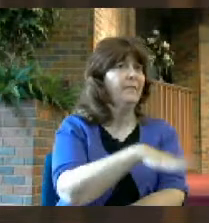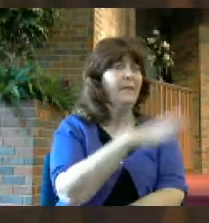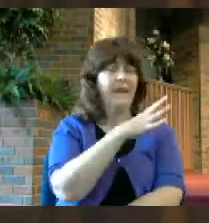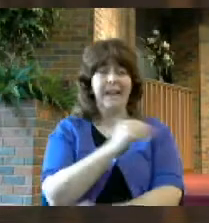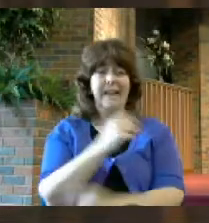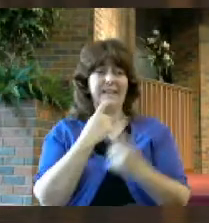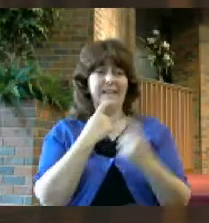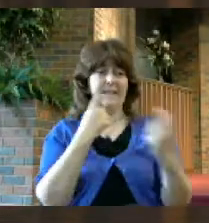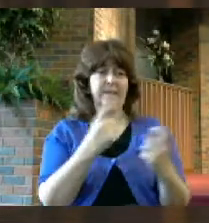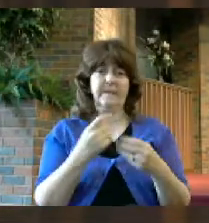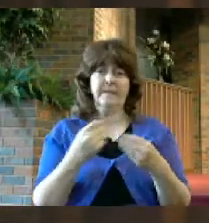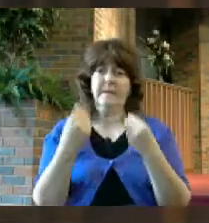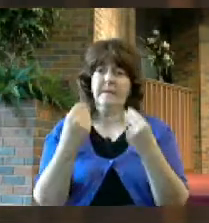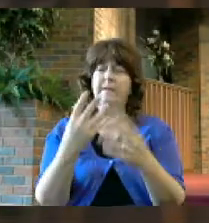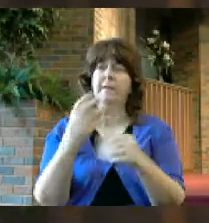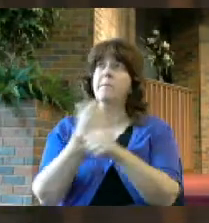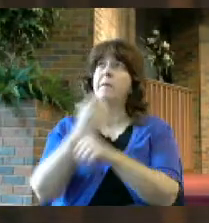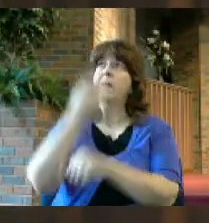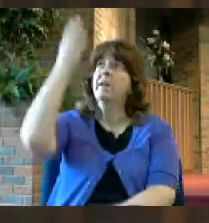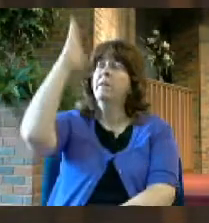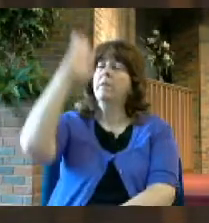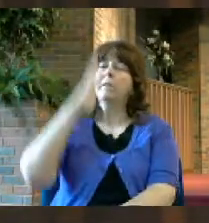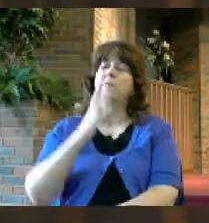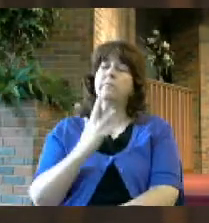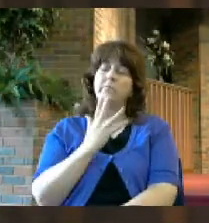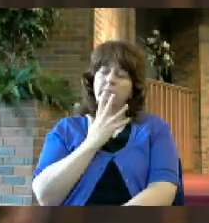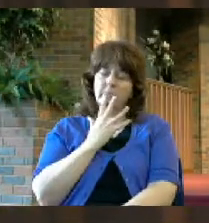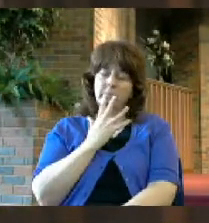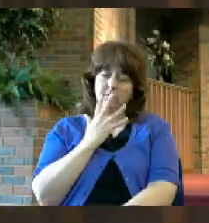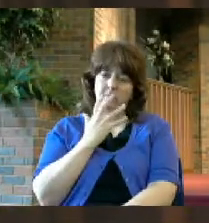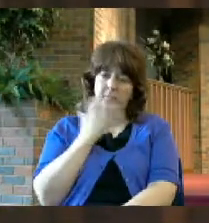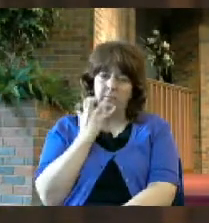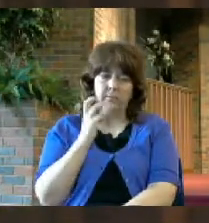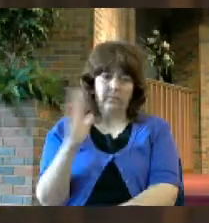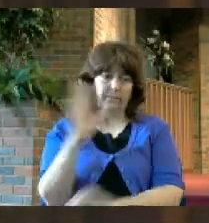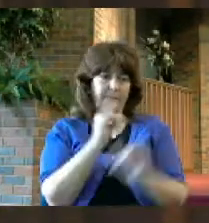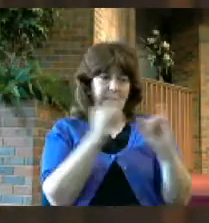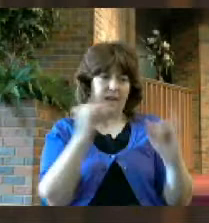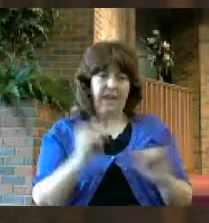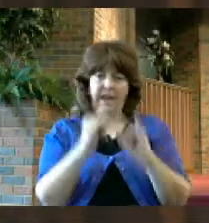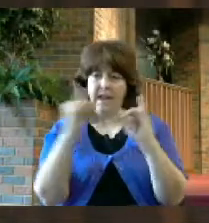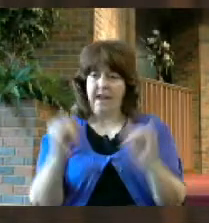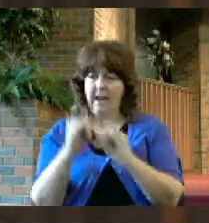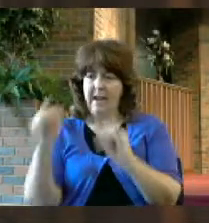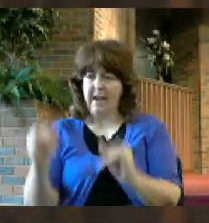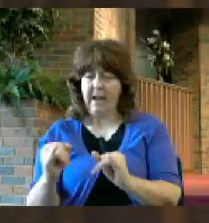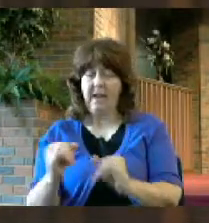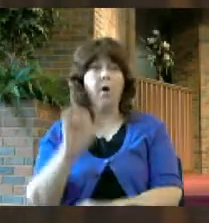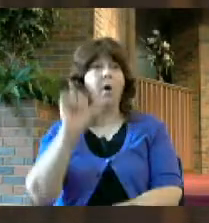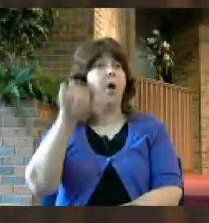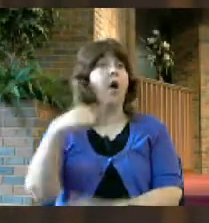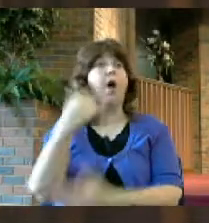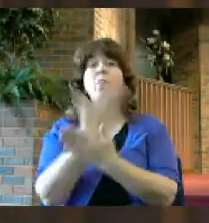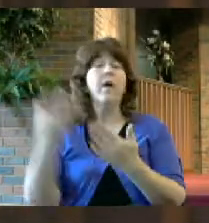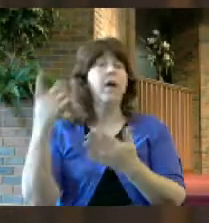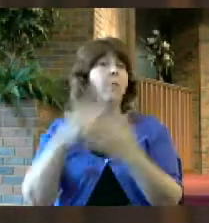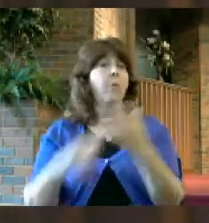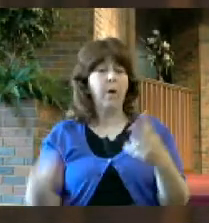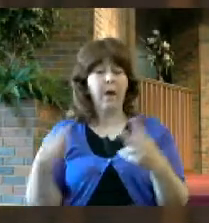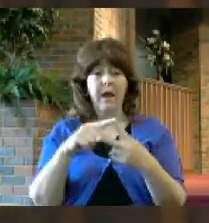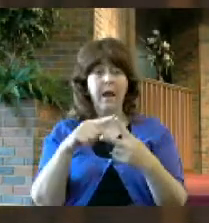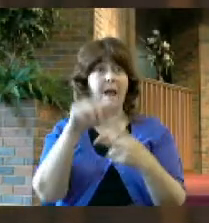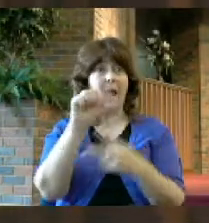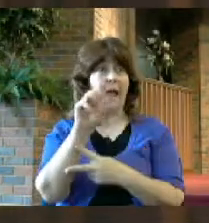of Israel to anger with their idols. Now the rest of the acts of Omri which he did, and the might that he showed, are they not written in the book